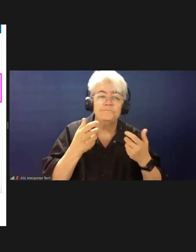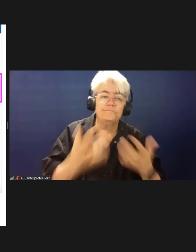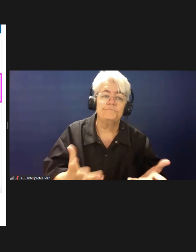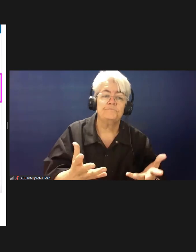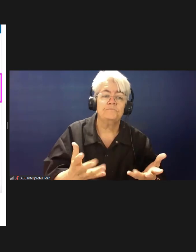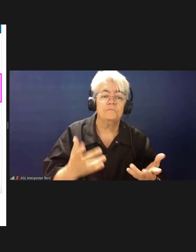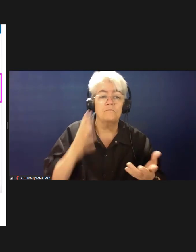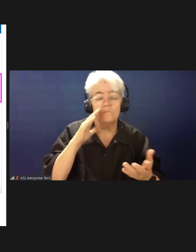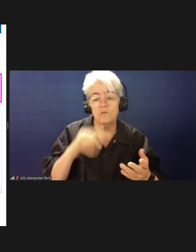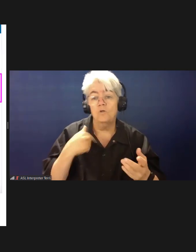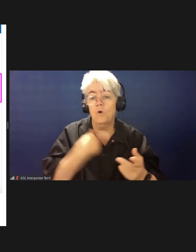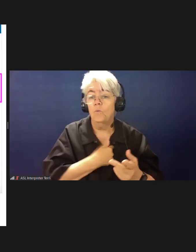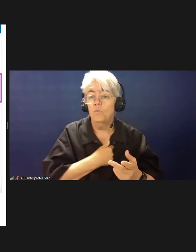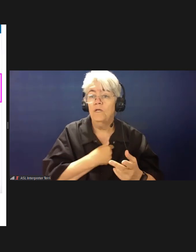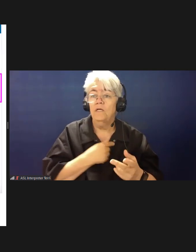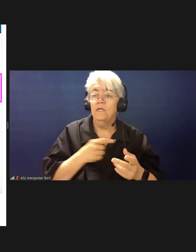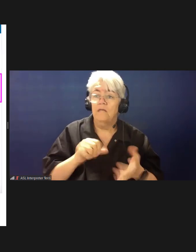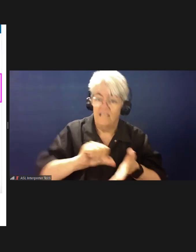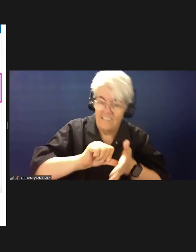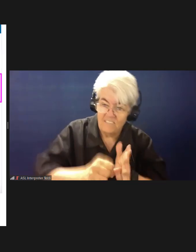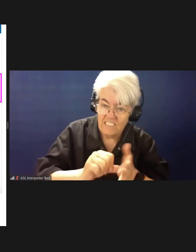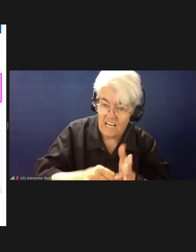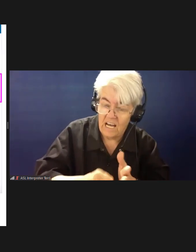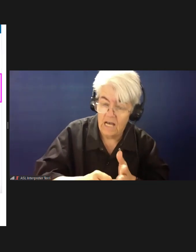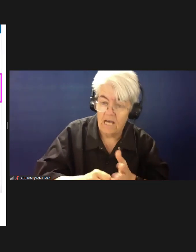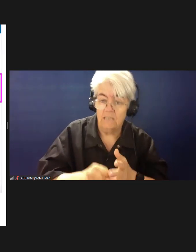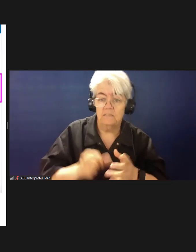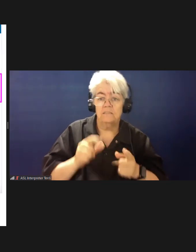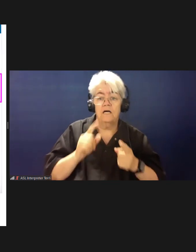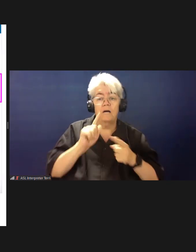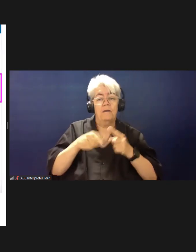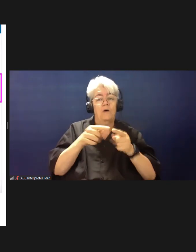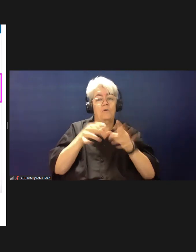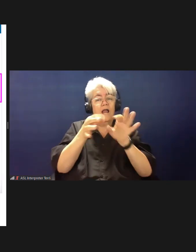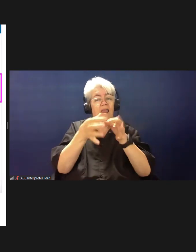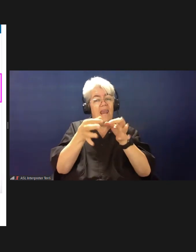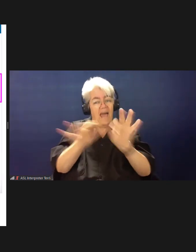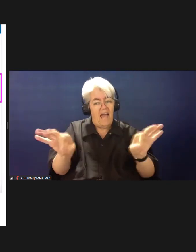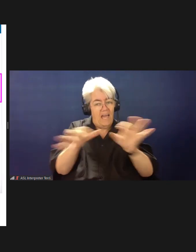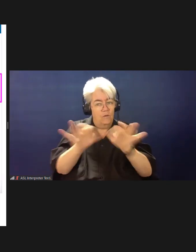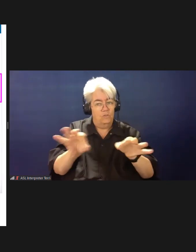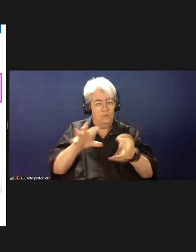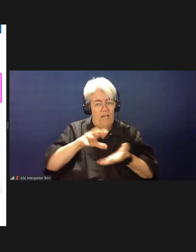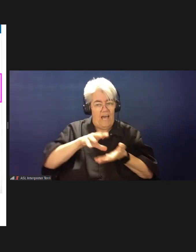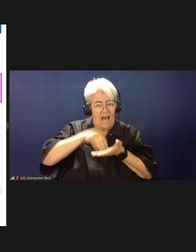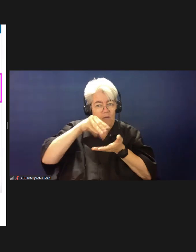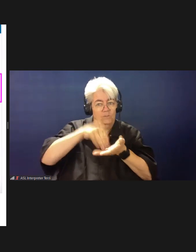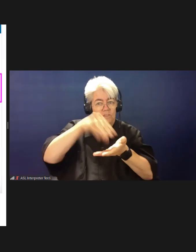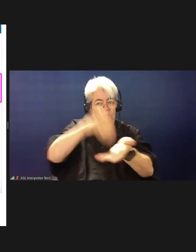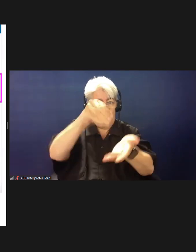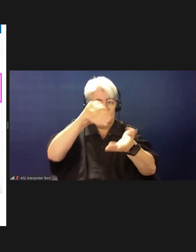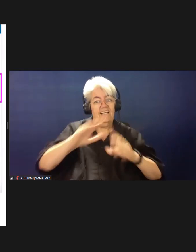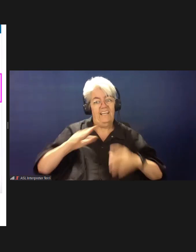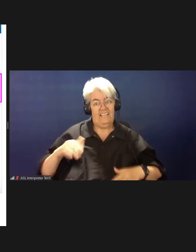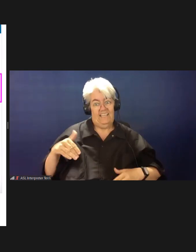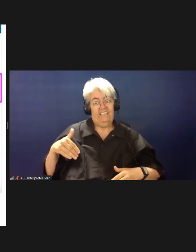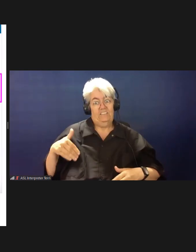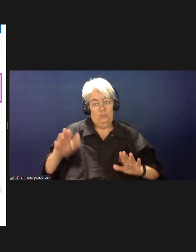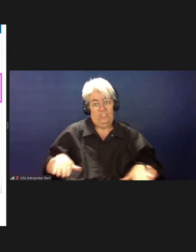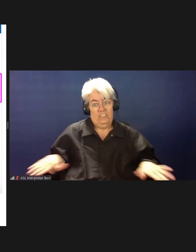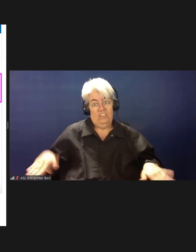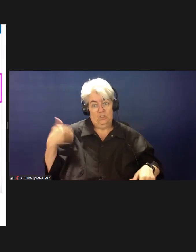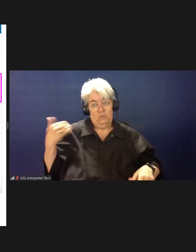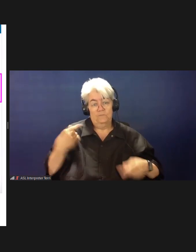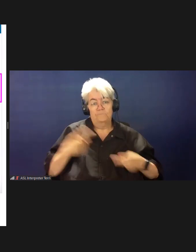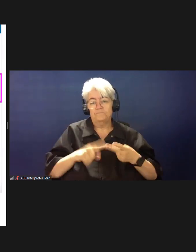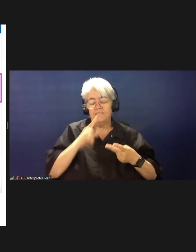We put a great deal of emphasis on the importance of language acquisition in young children, and hearing